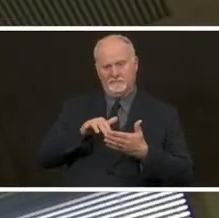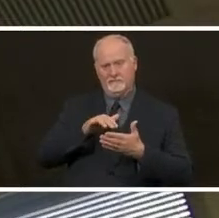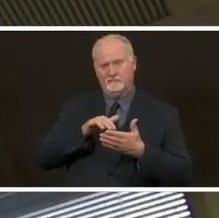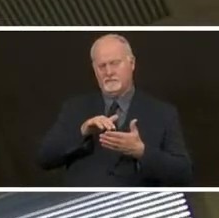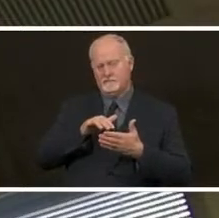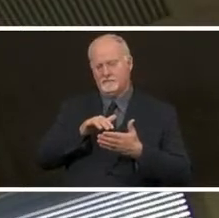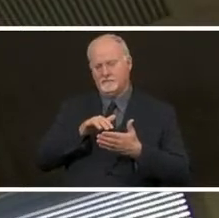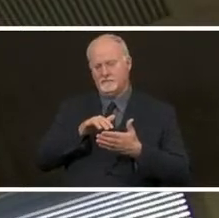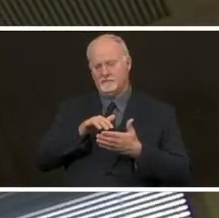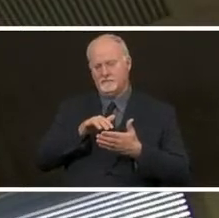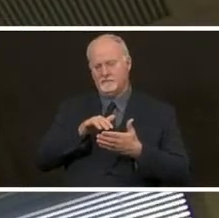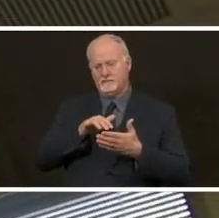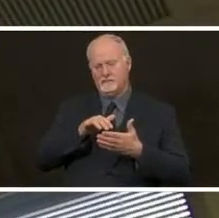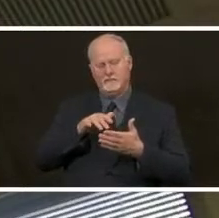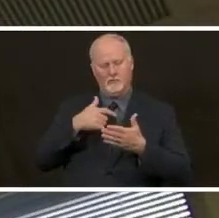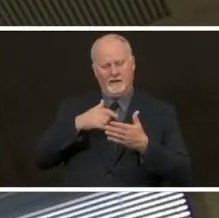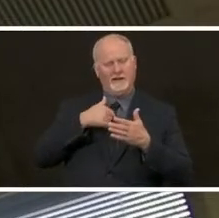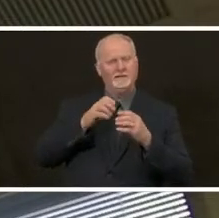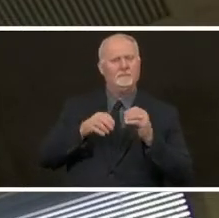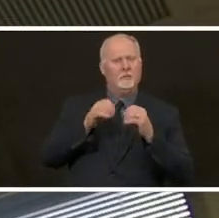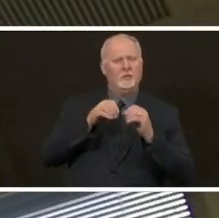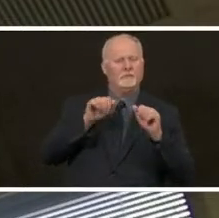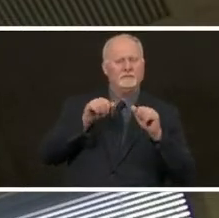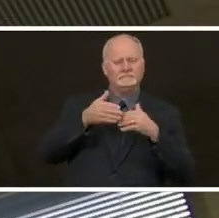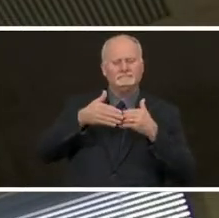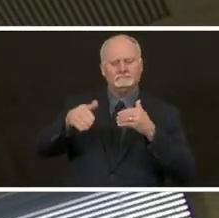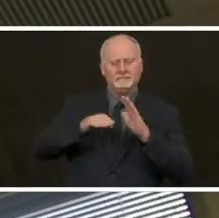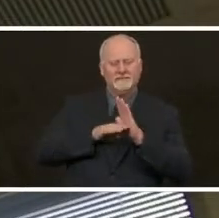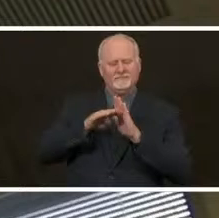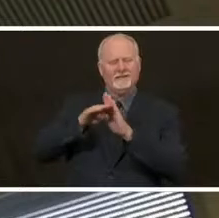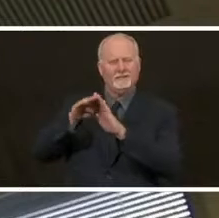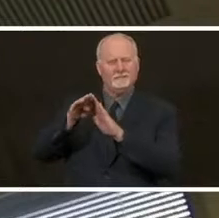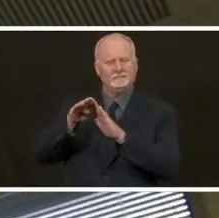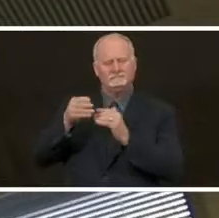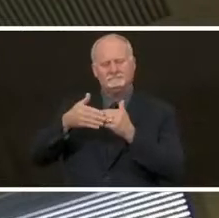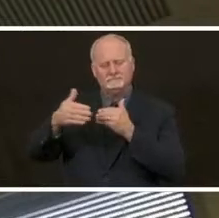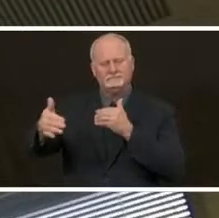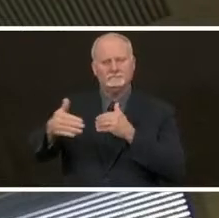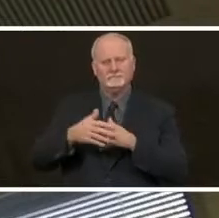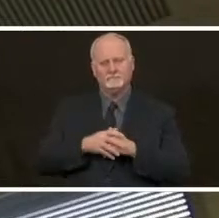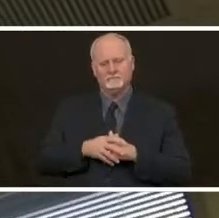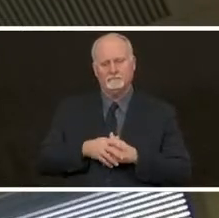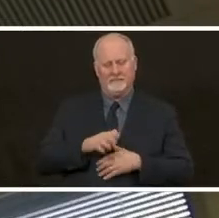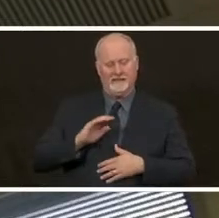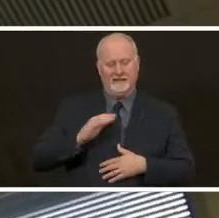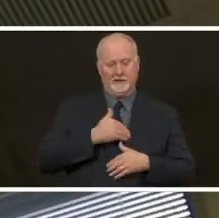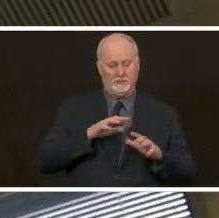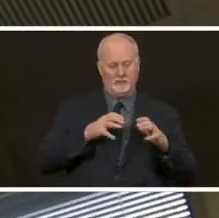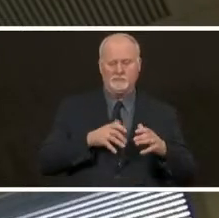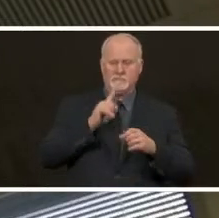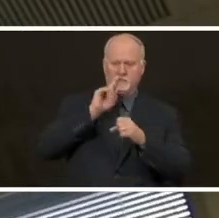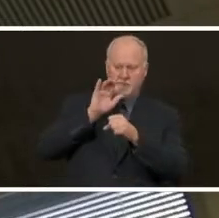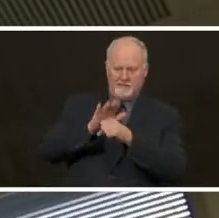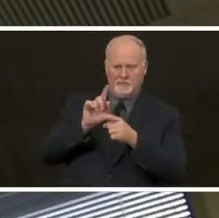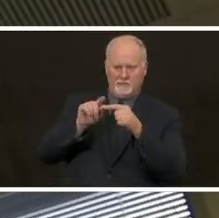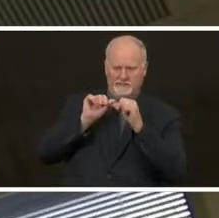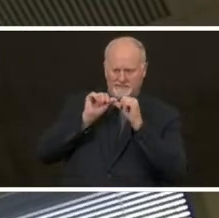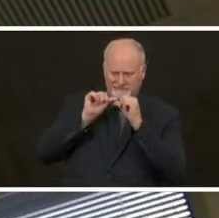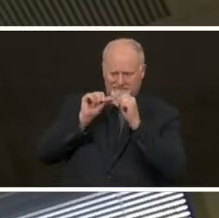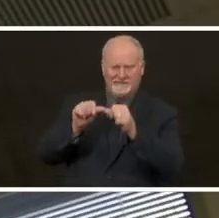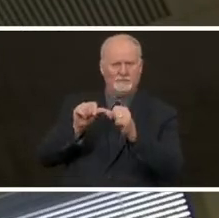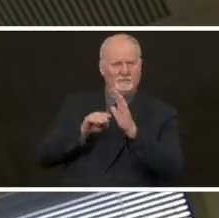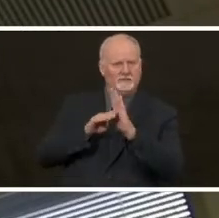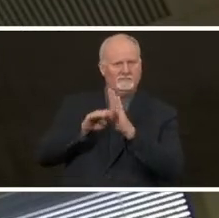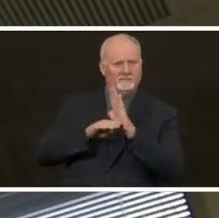publication will assist in the further development of xenotransplantation. Revivicor and United Therapeutics are committed to continuing our